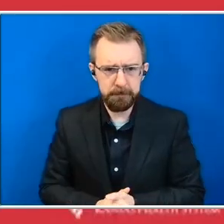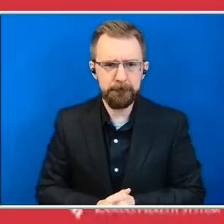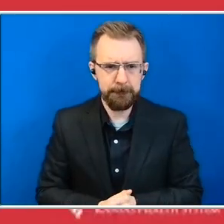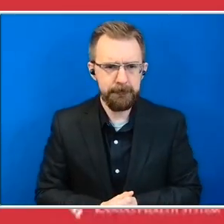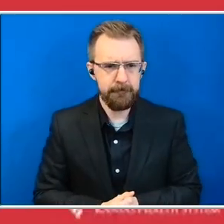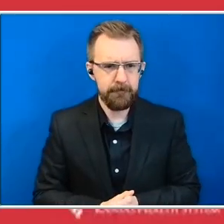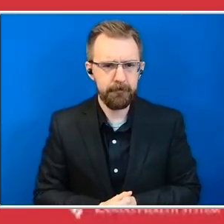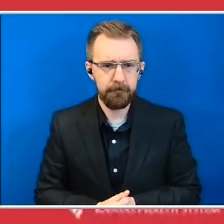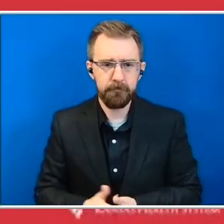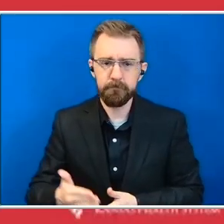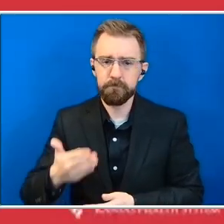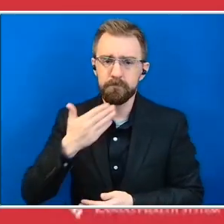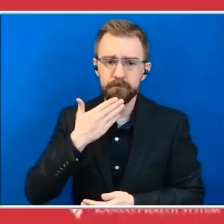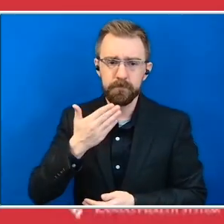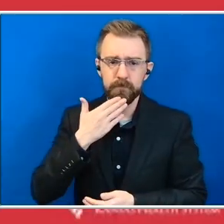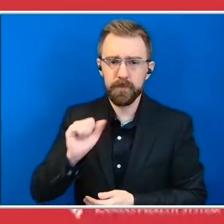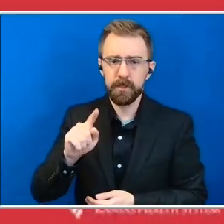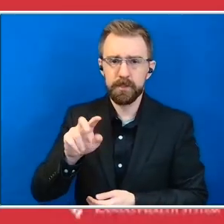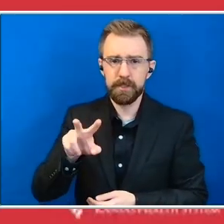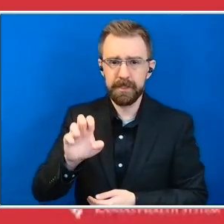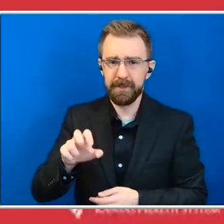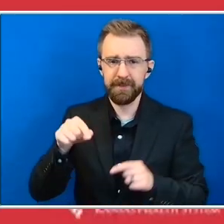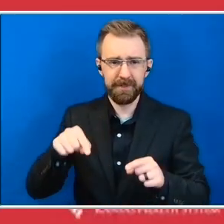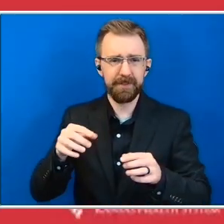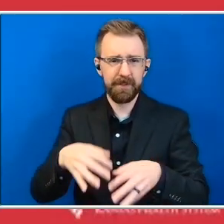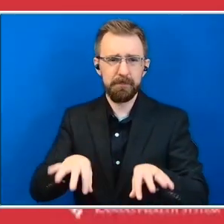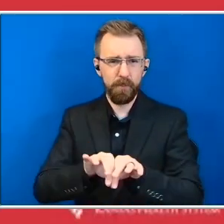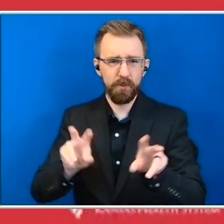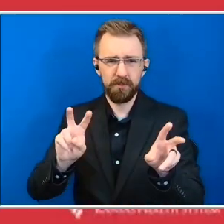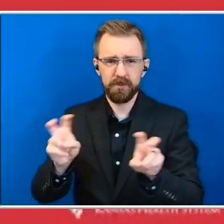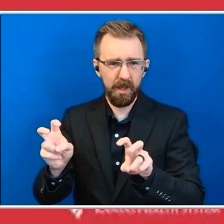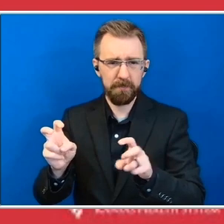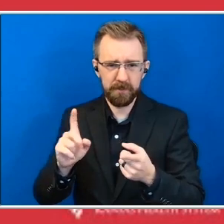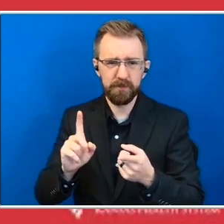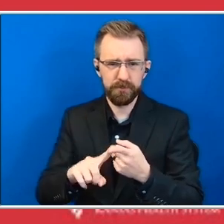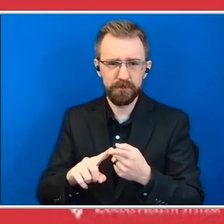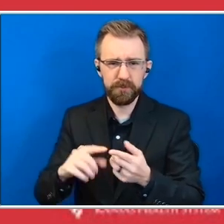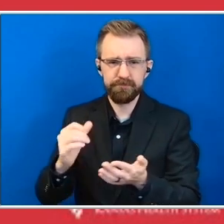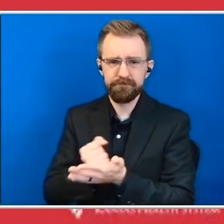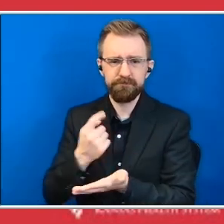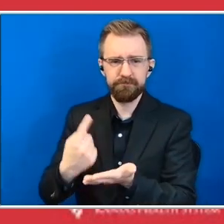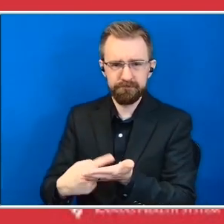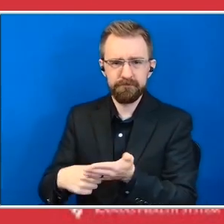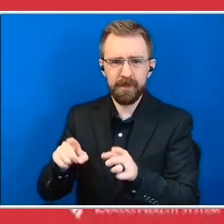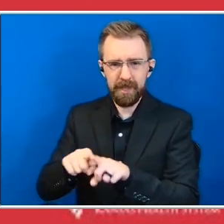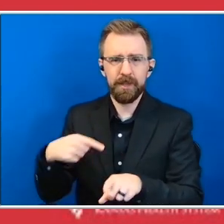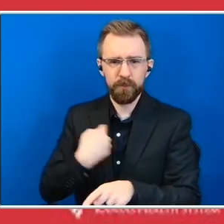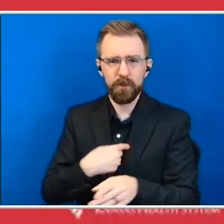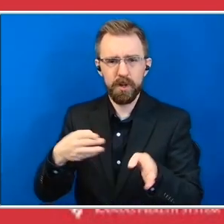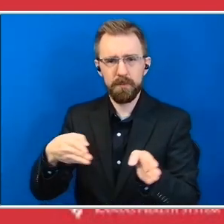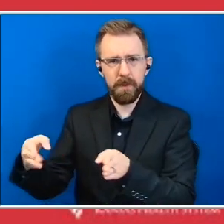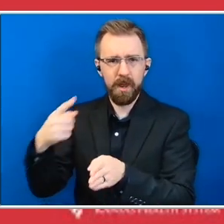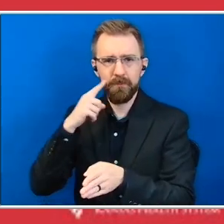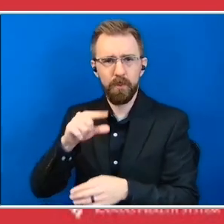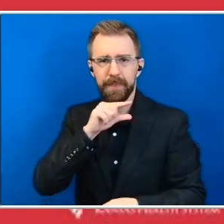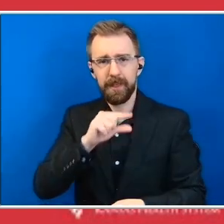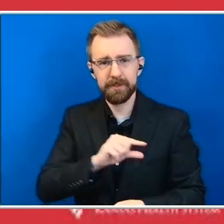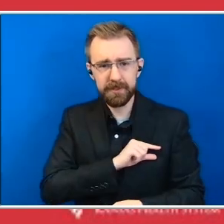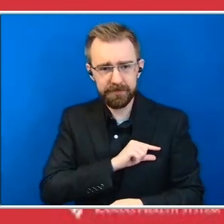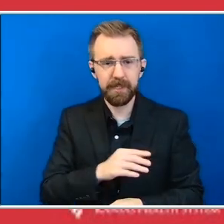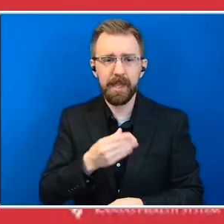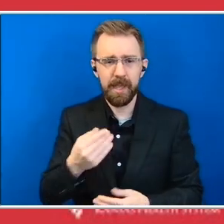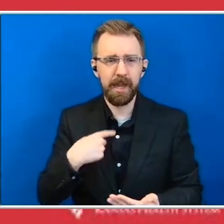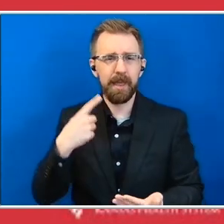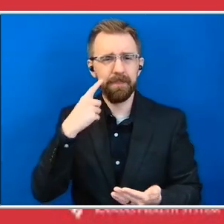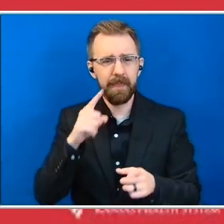Well, thanks, Steve. This is such an important topic to talk about as we are preparing for Thanksgiving. And I think as we